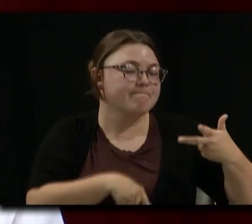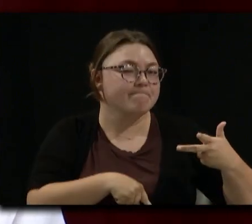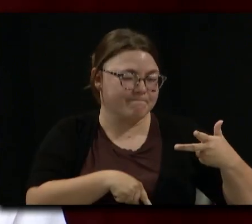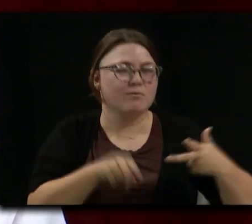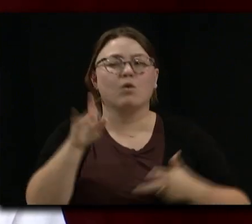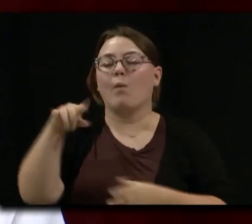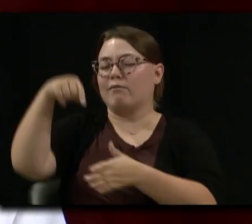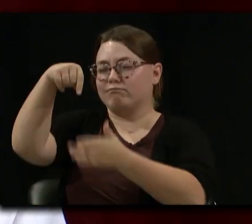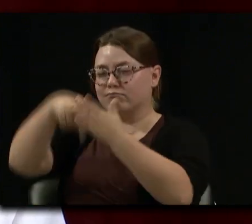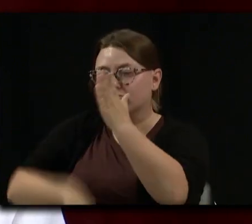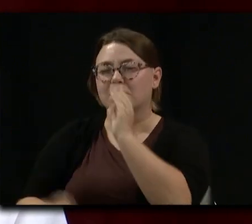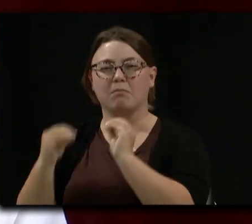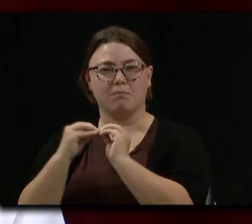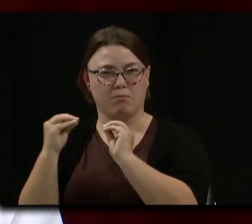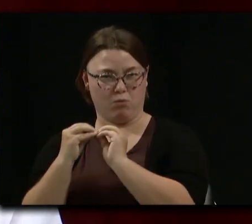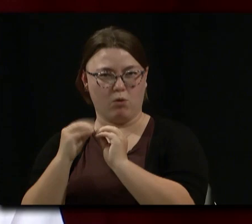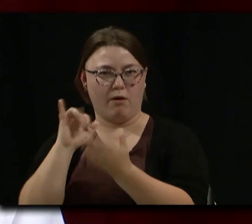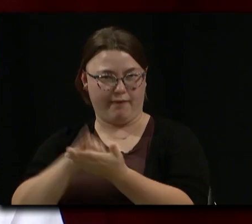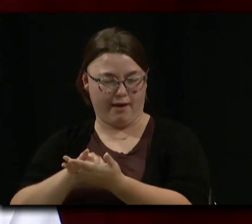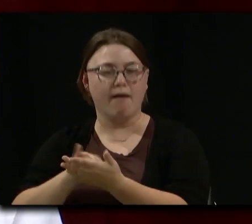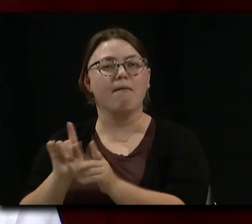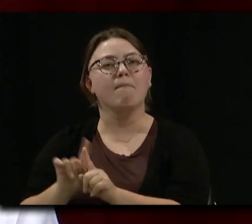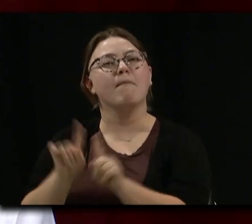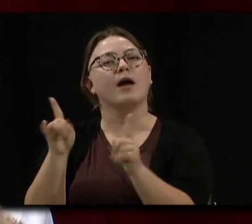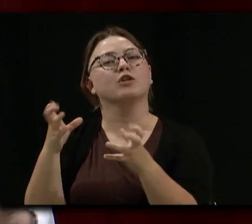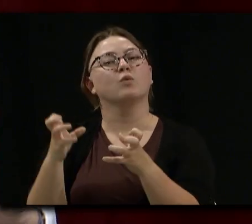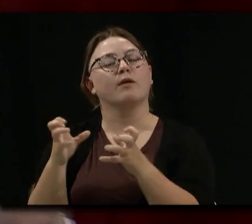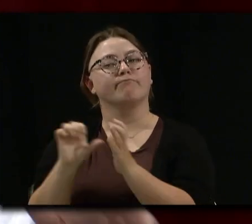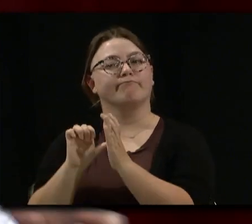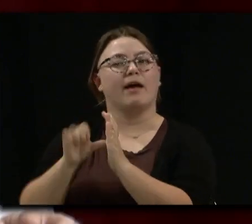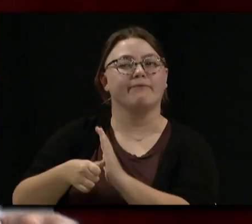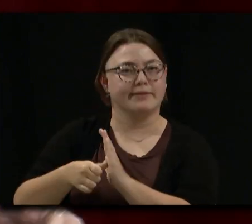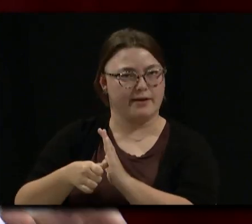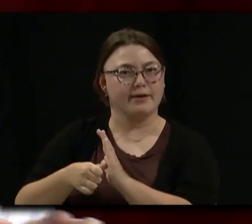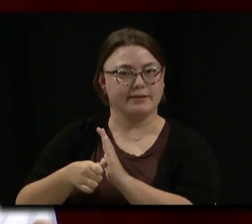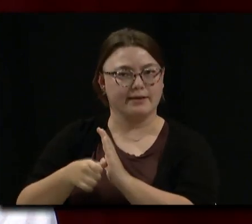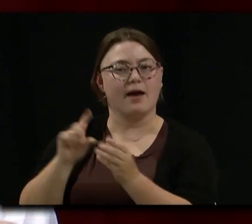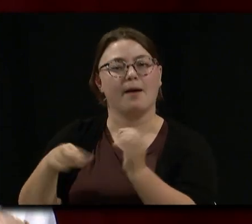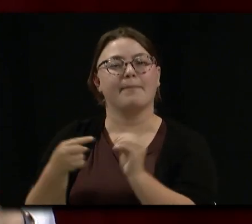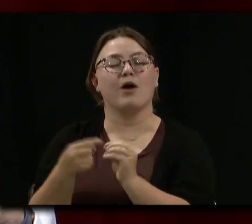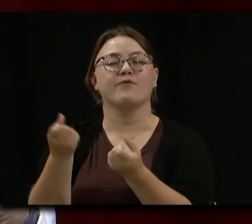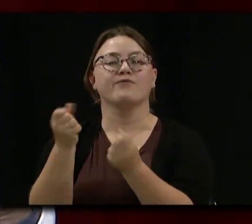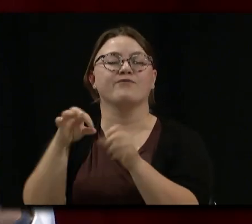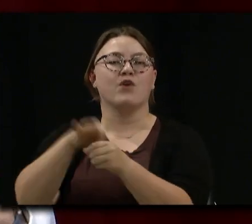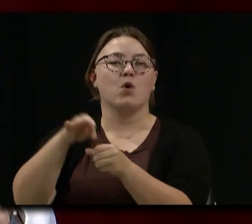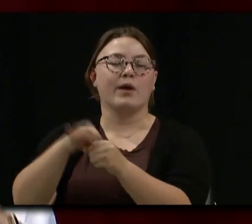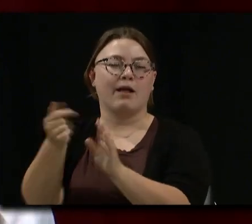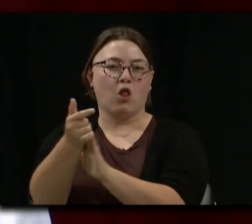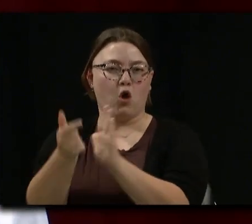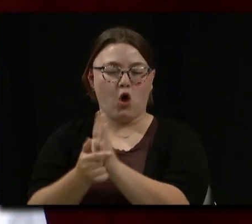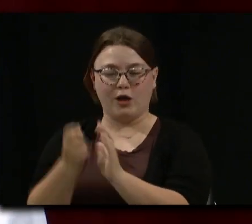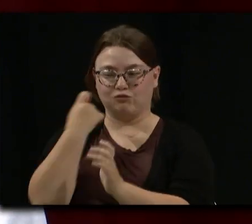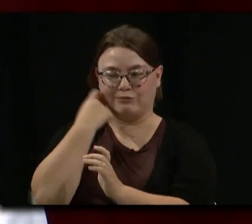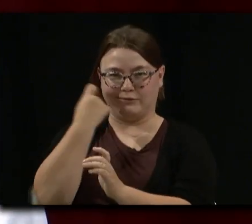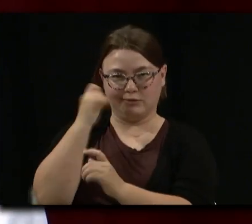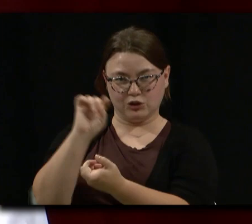just touch on this idea of the voter law changes and then the